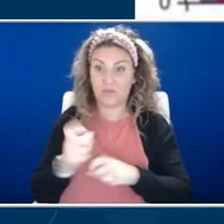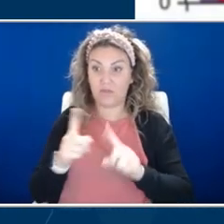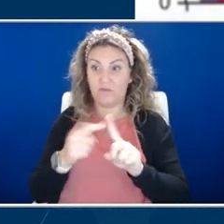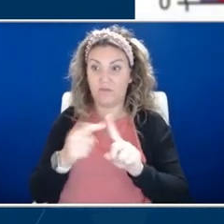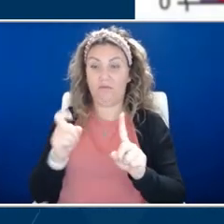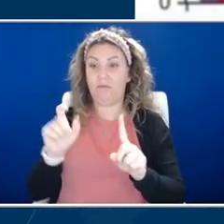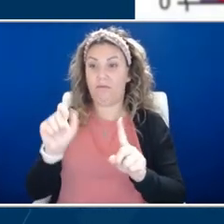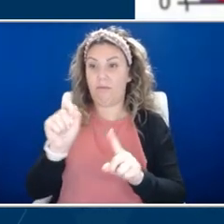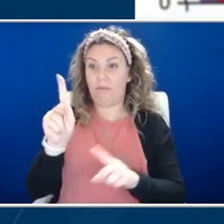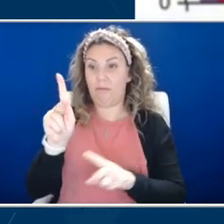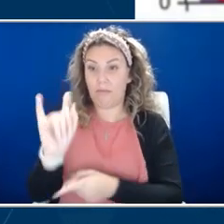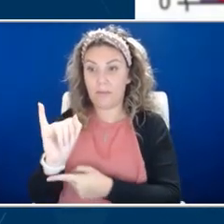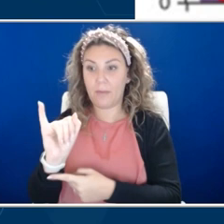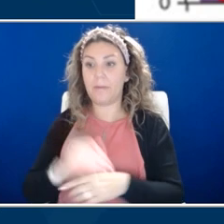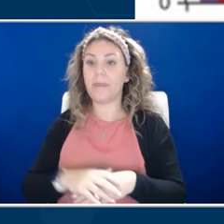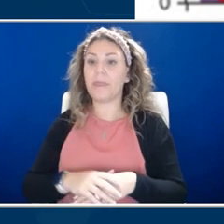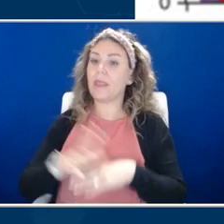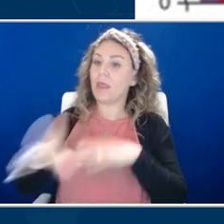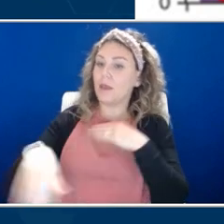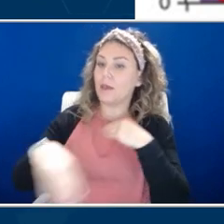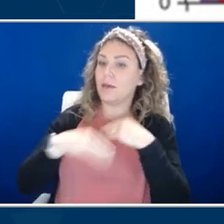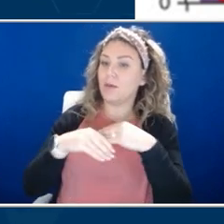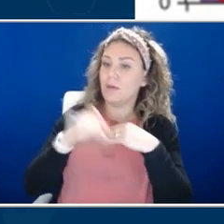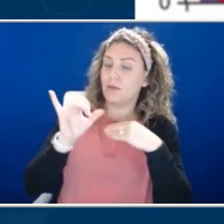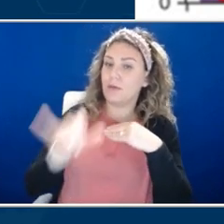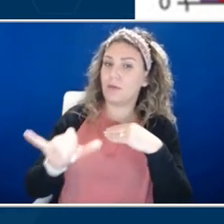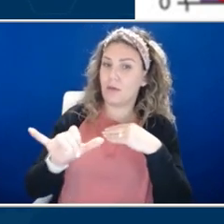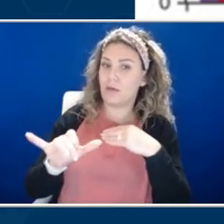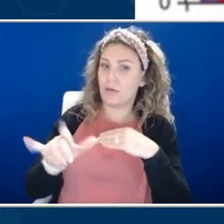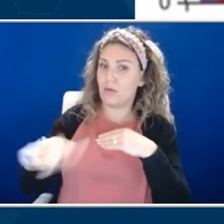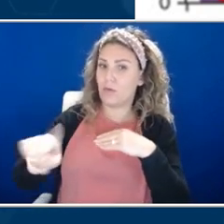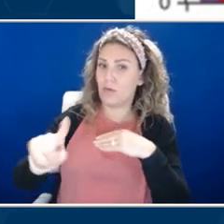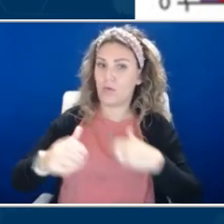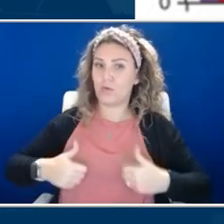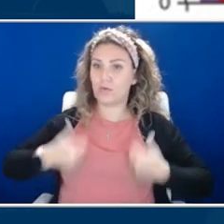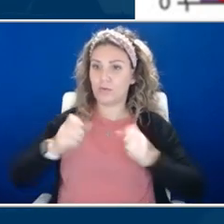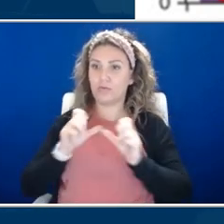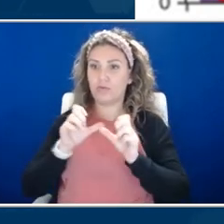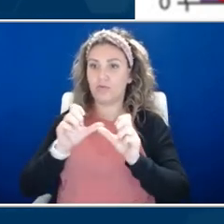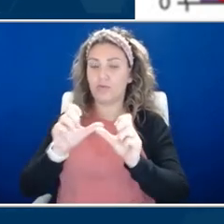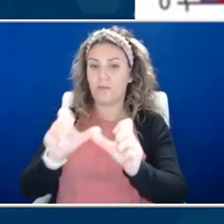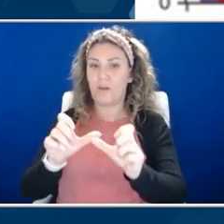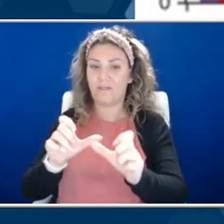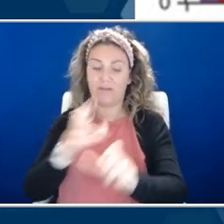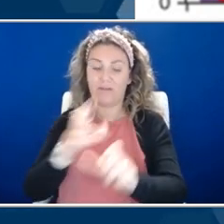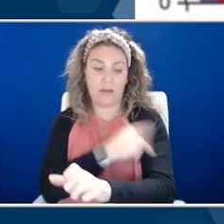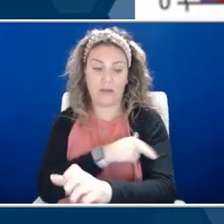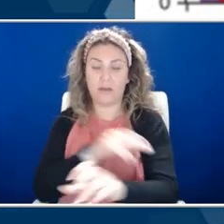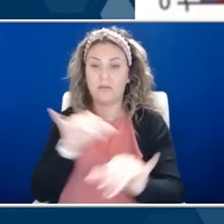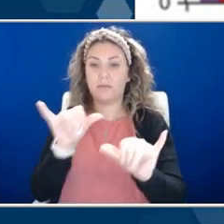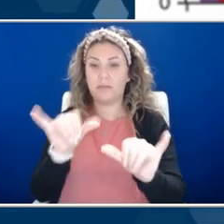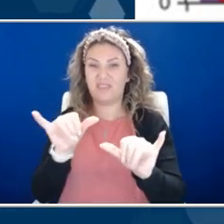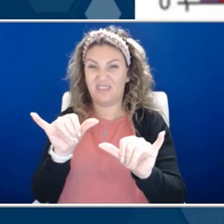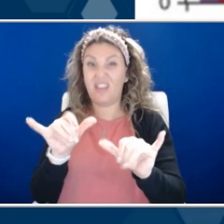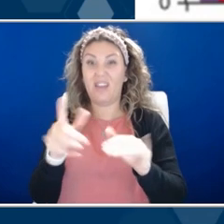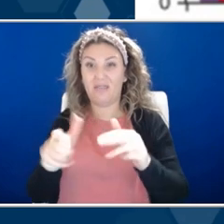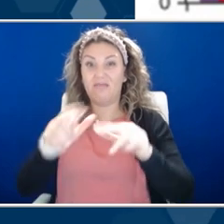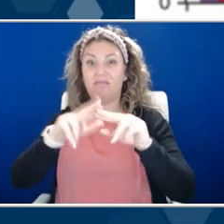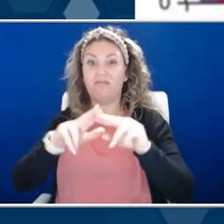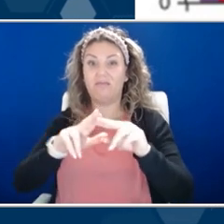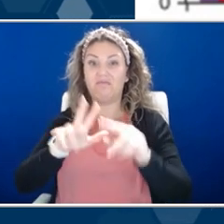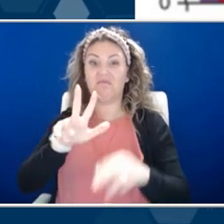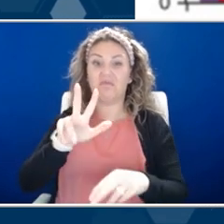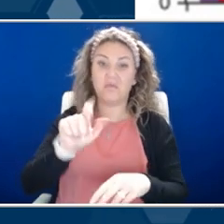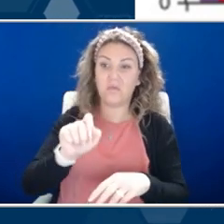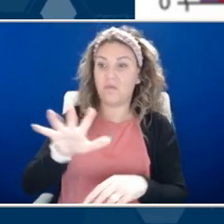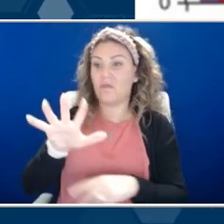that, among those that survive, hospital stay has increased, an average of about 3.5 days. And